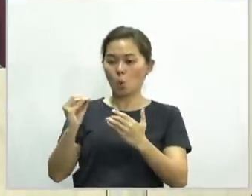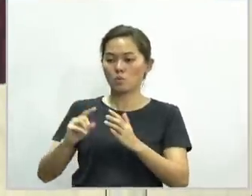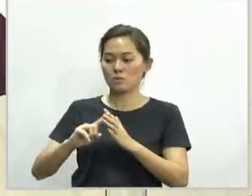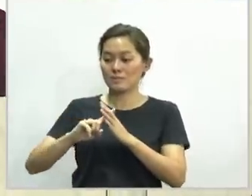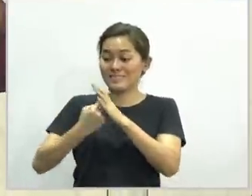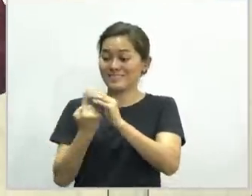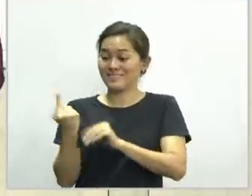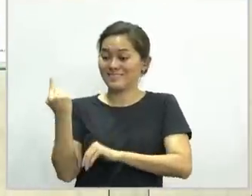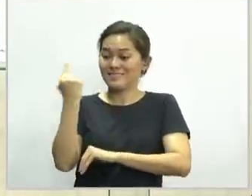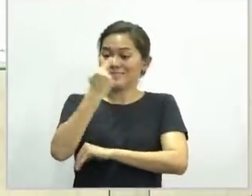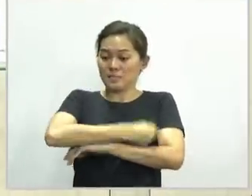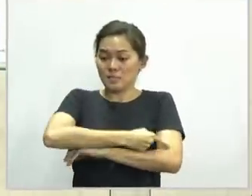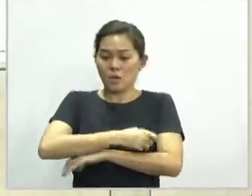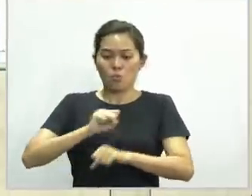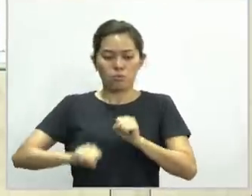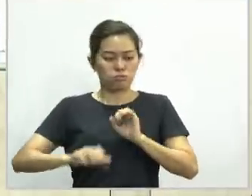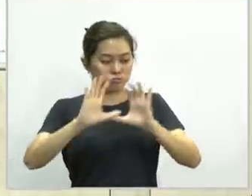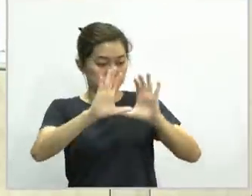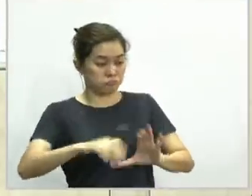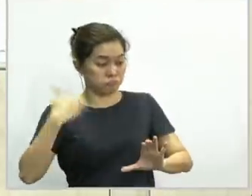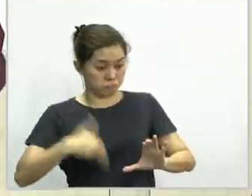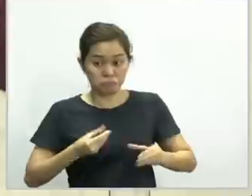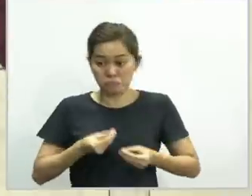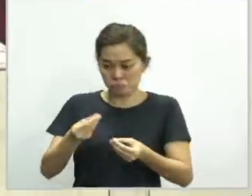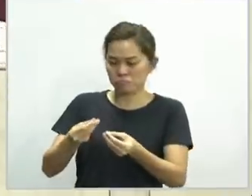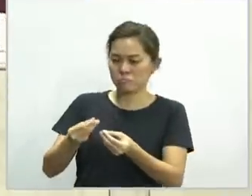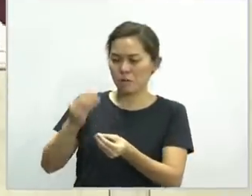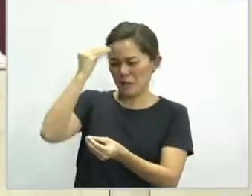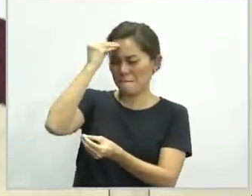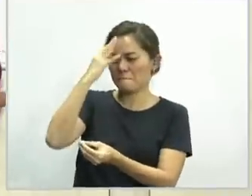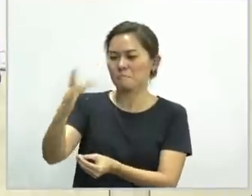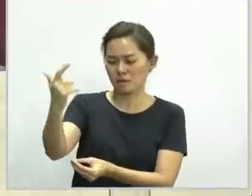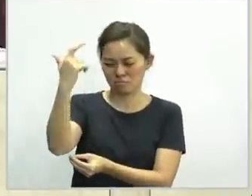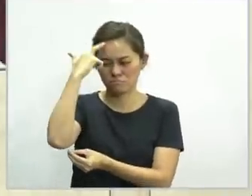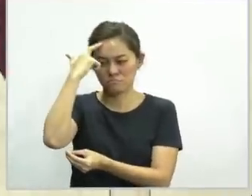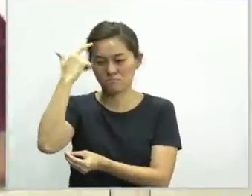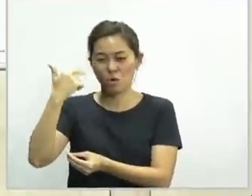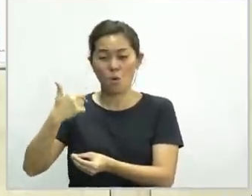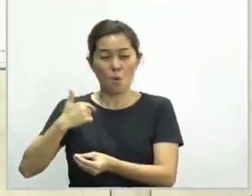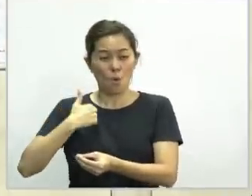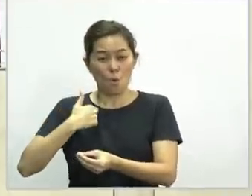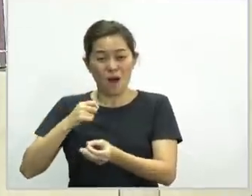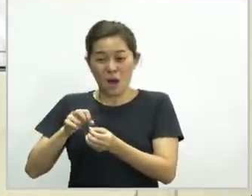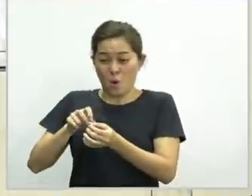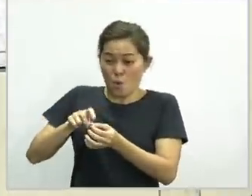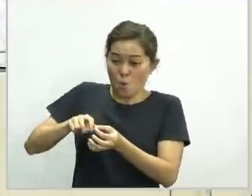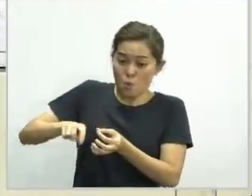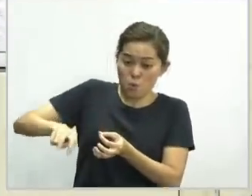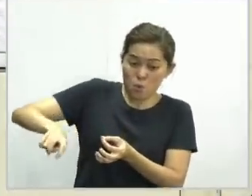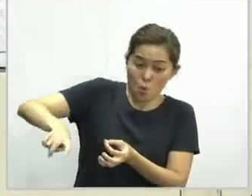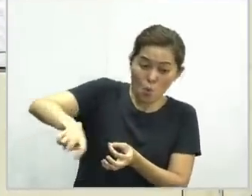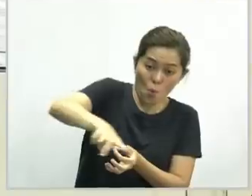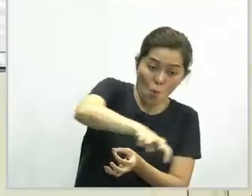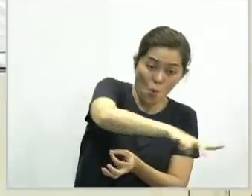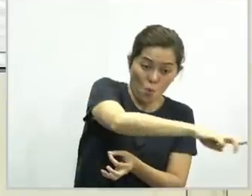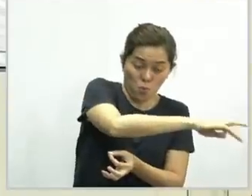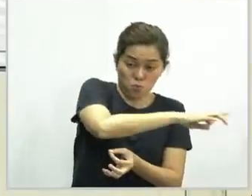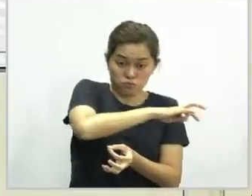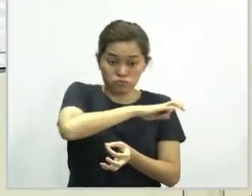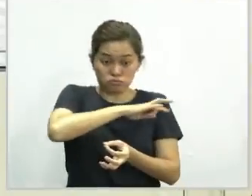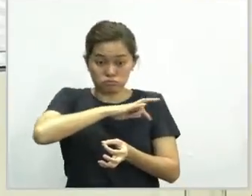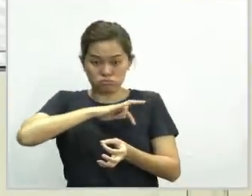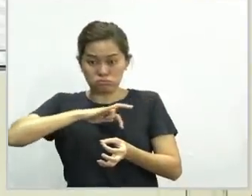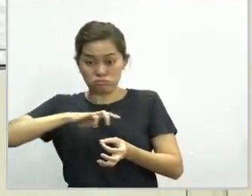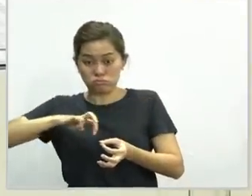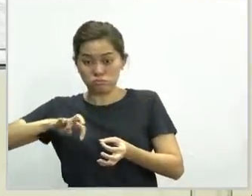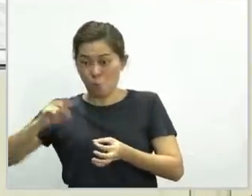with this incredible offer, the man thought, "I can have as much of the king's land as I can walk